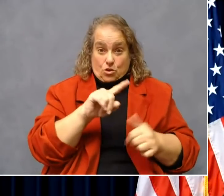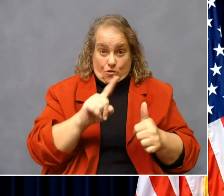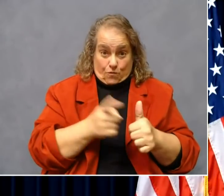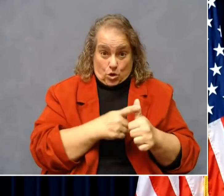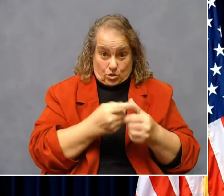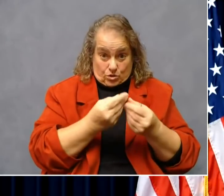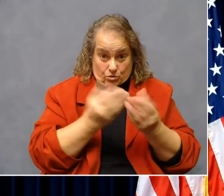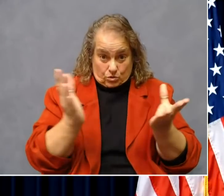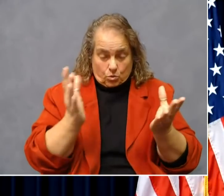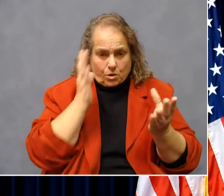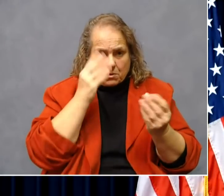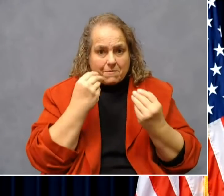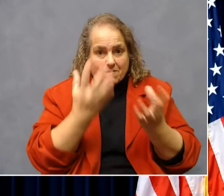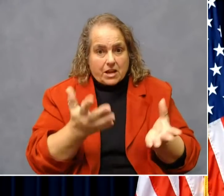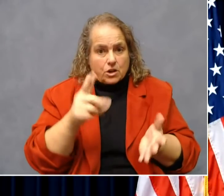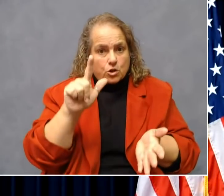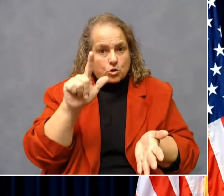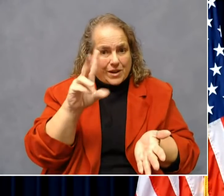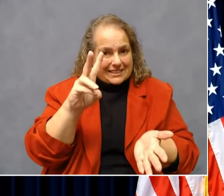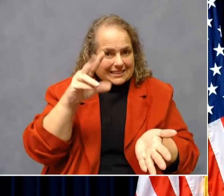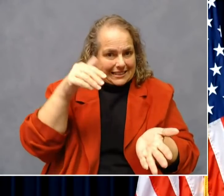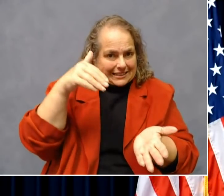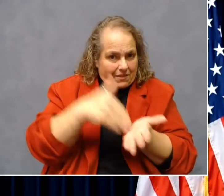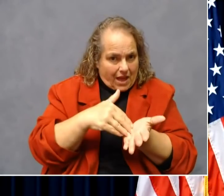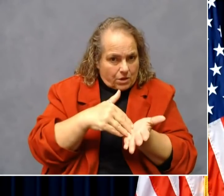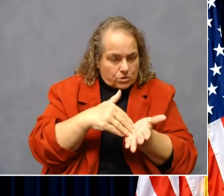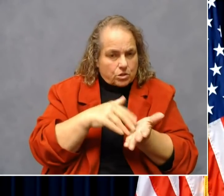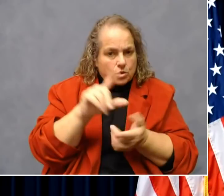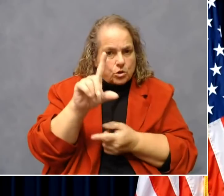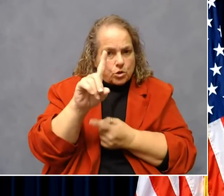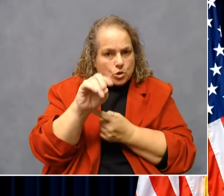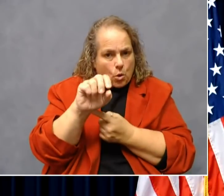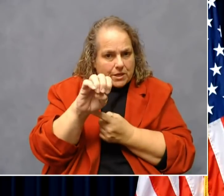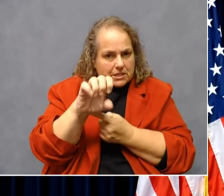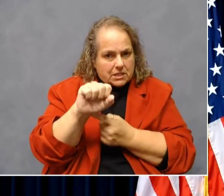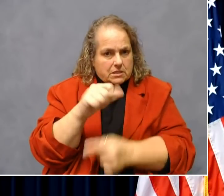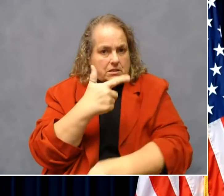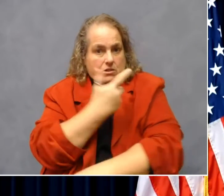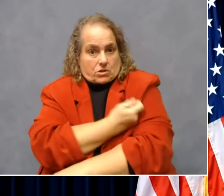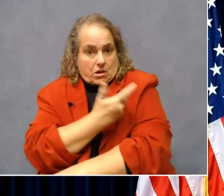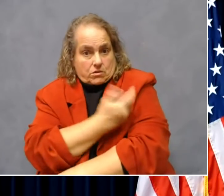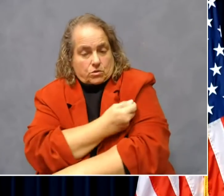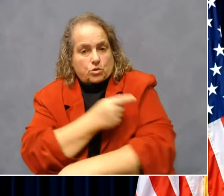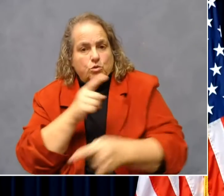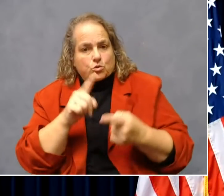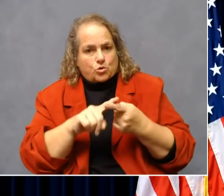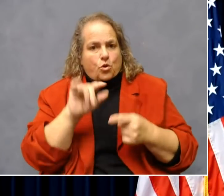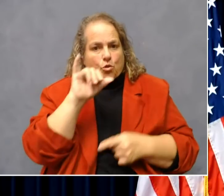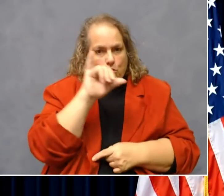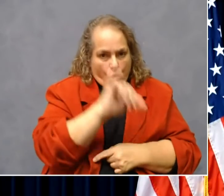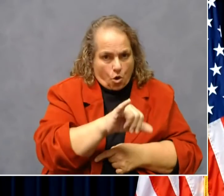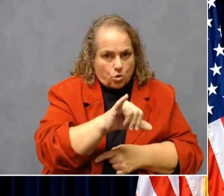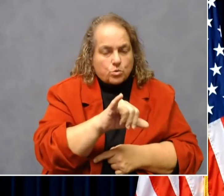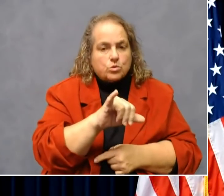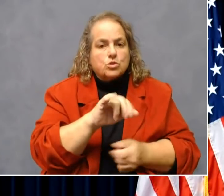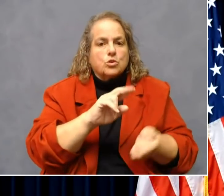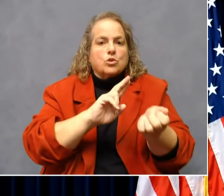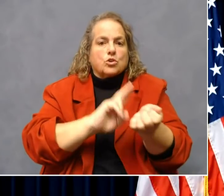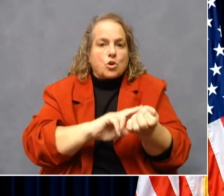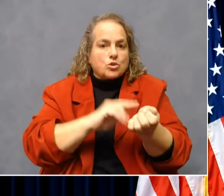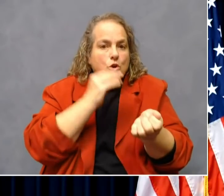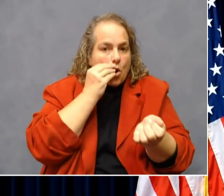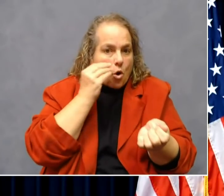providing 26,000 doses to those long-term care residents and